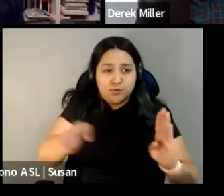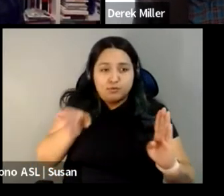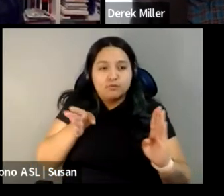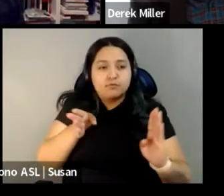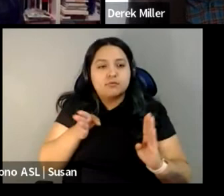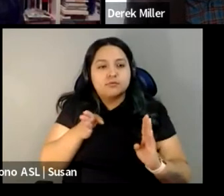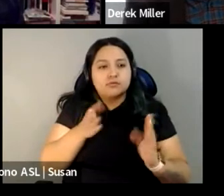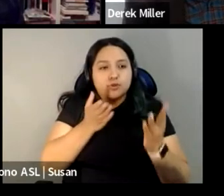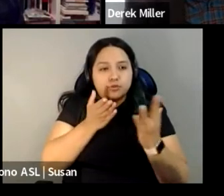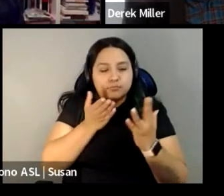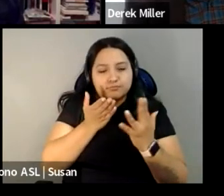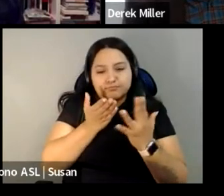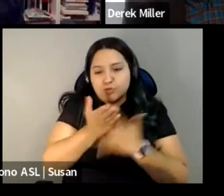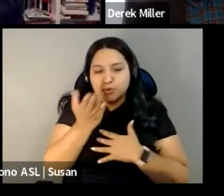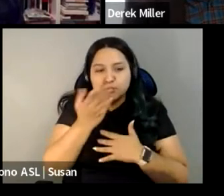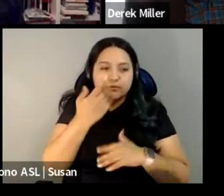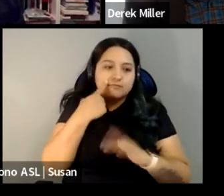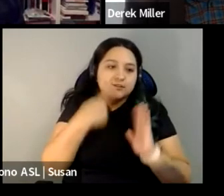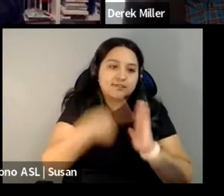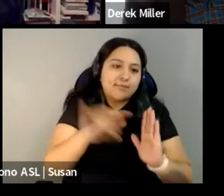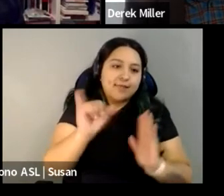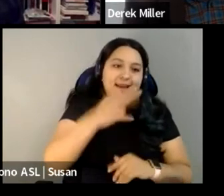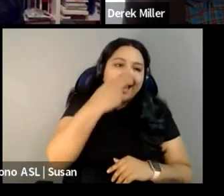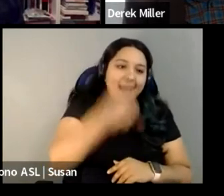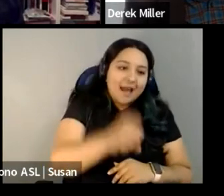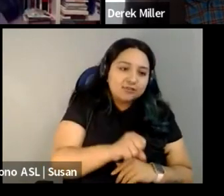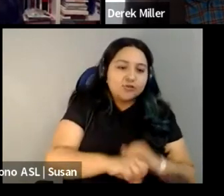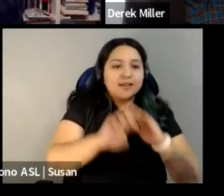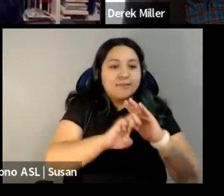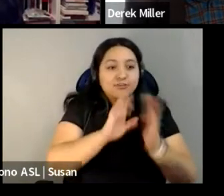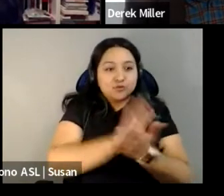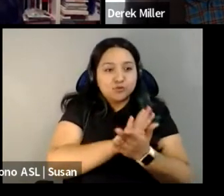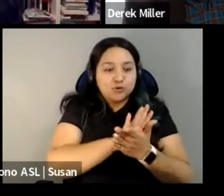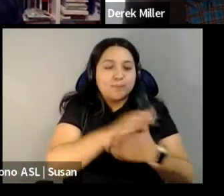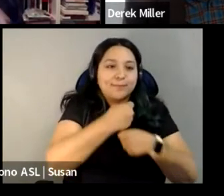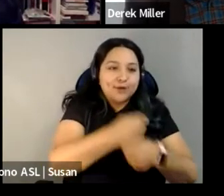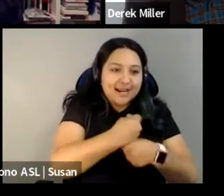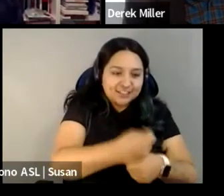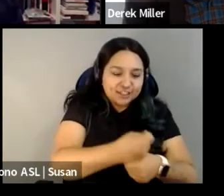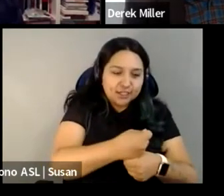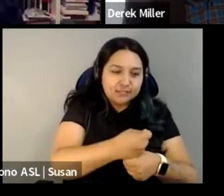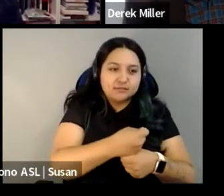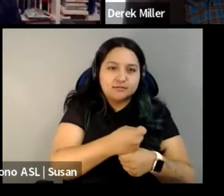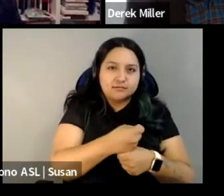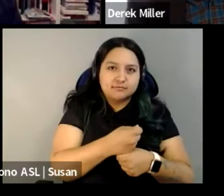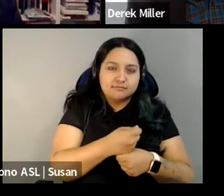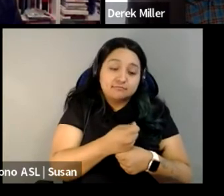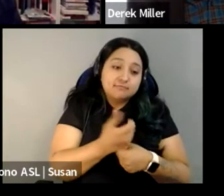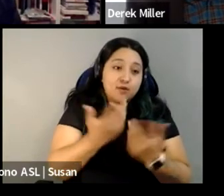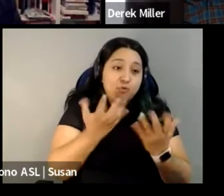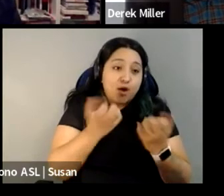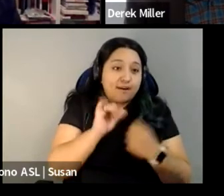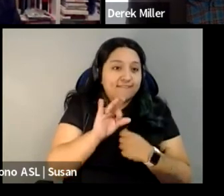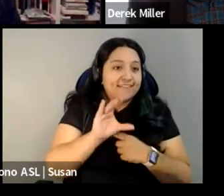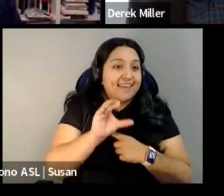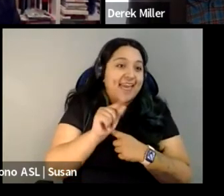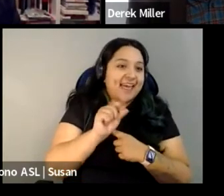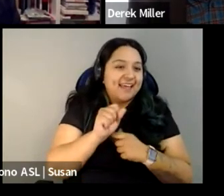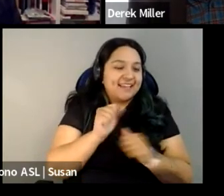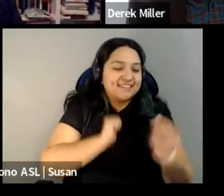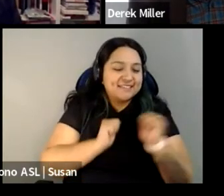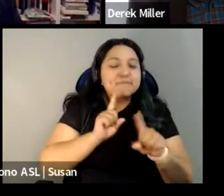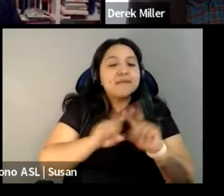through those high schools and elementary school productions, please elementary school productions of Cats. But this,